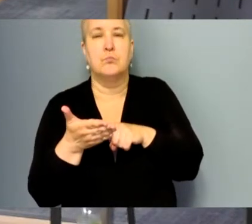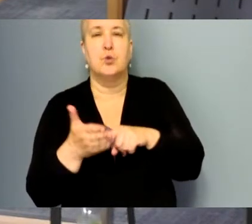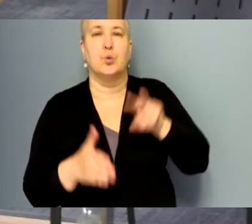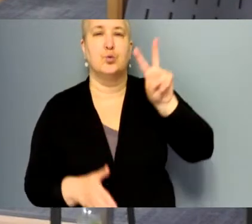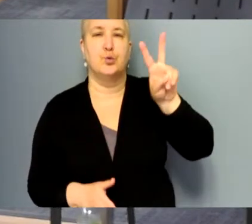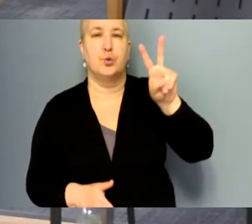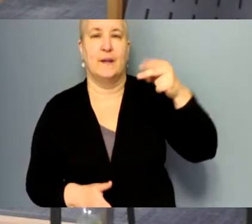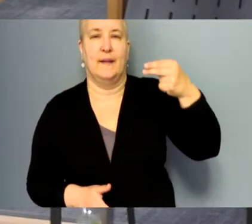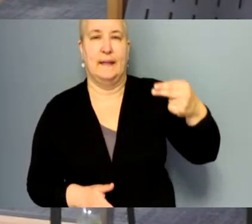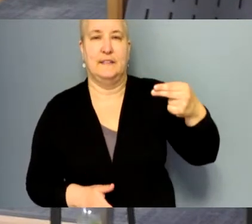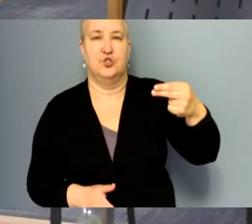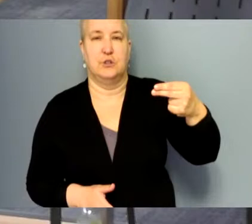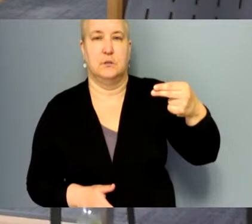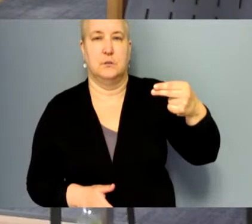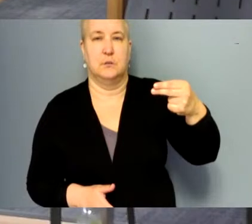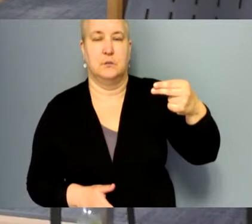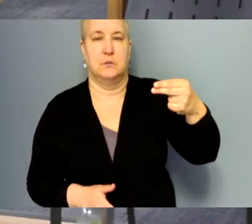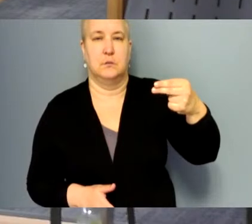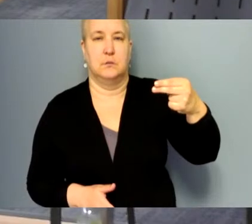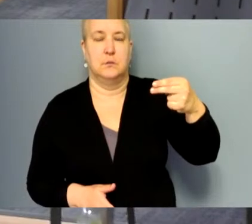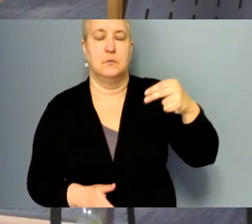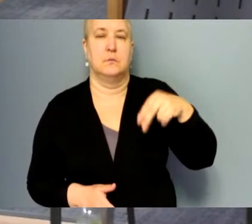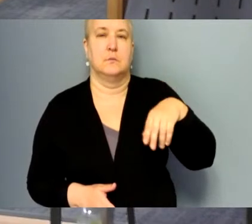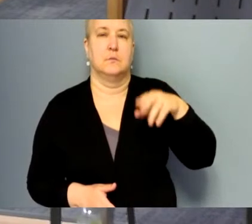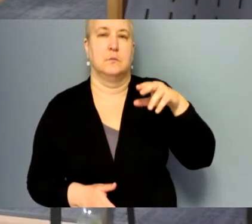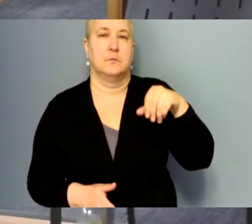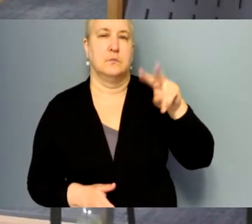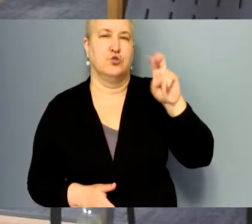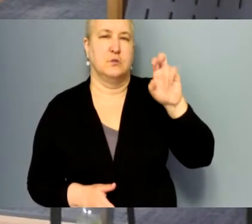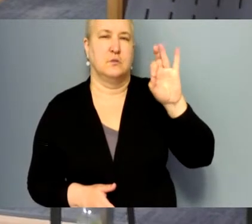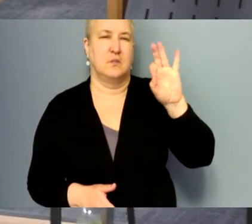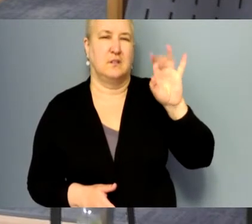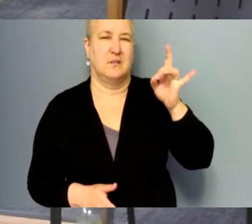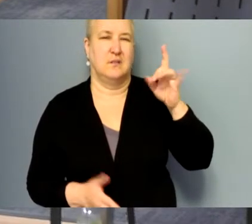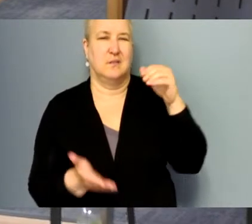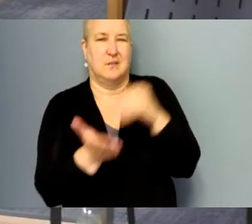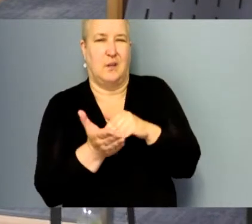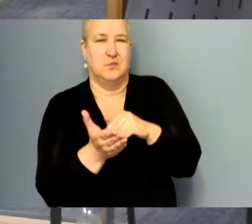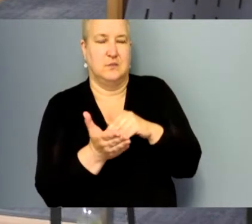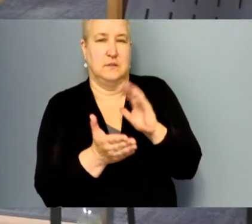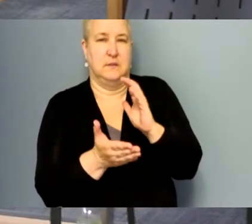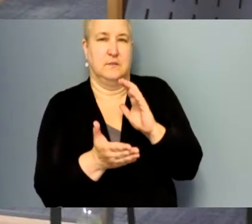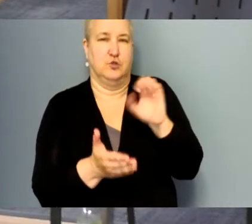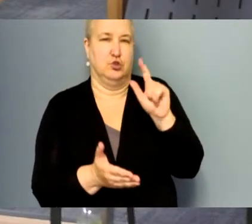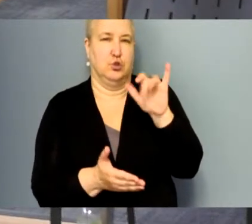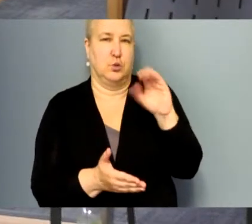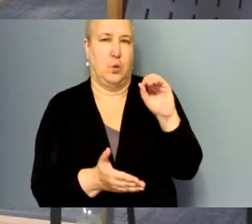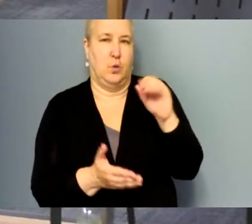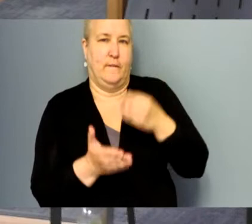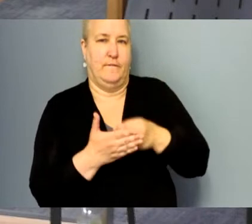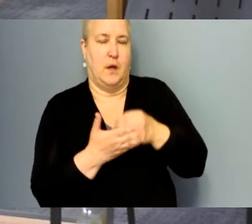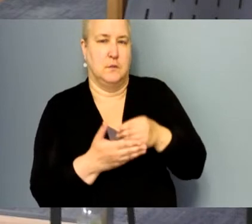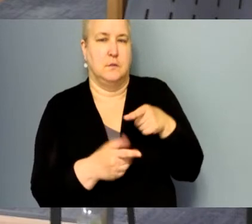(2H) Reach Out Foundation of Bucks County, $298,000 of ARPA funds.